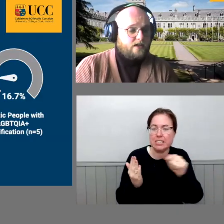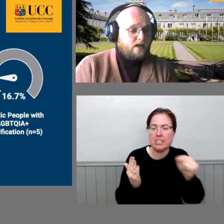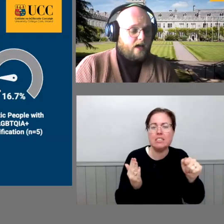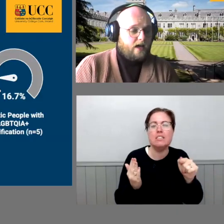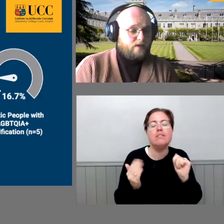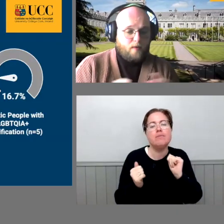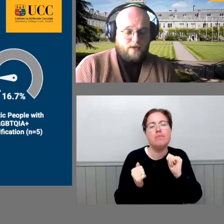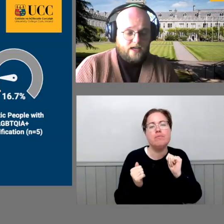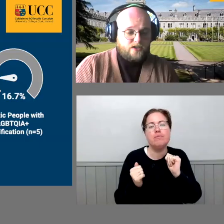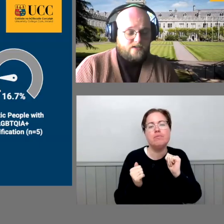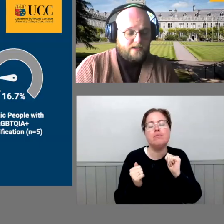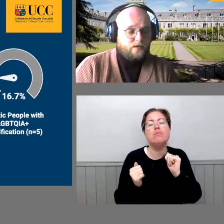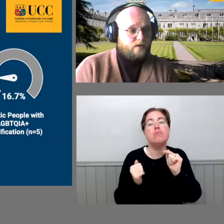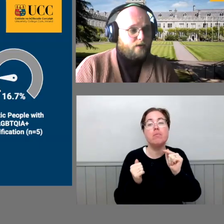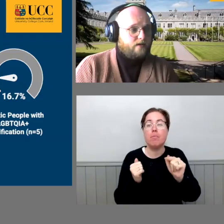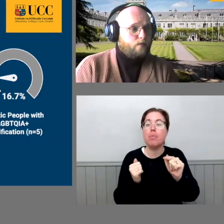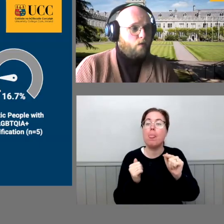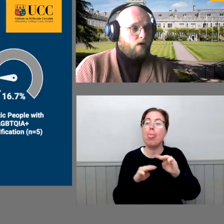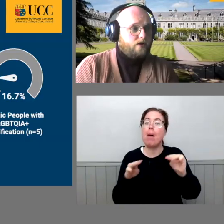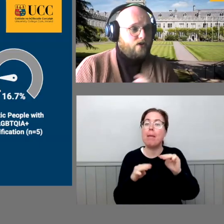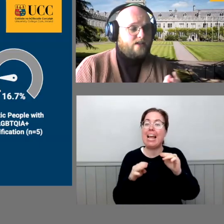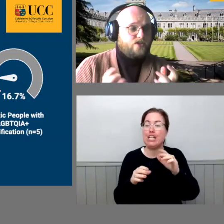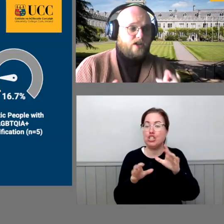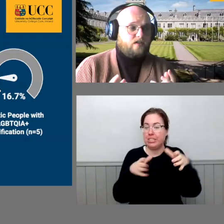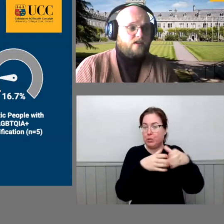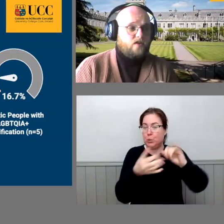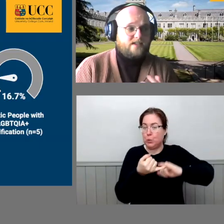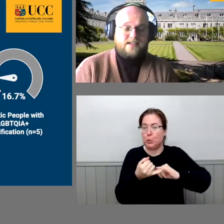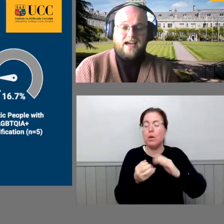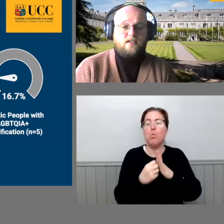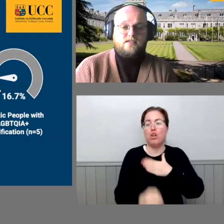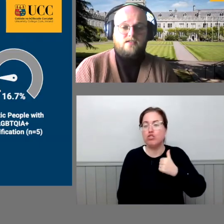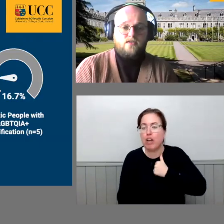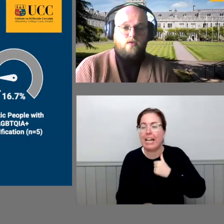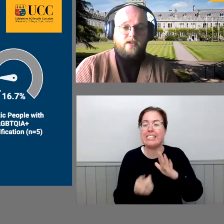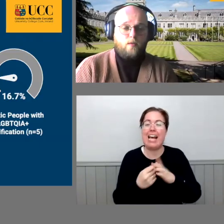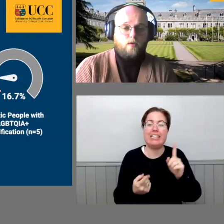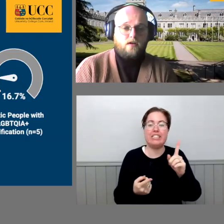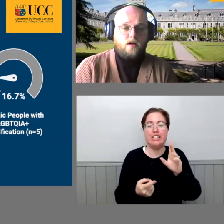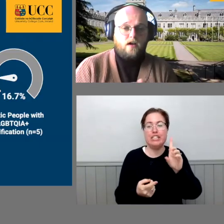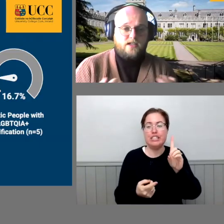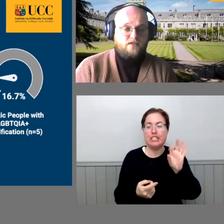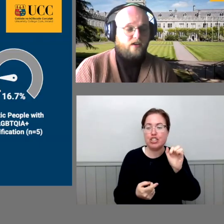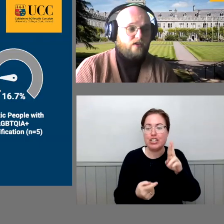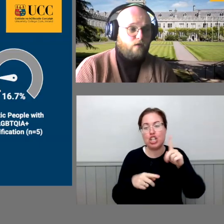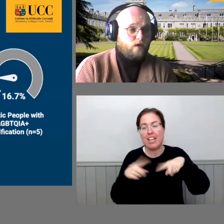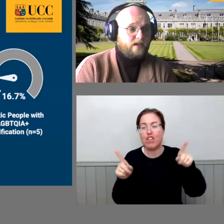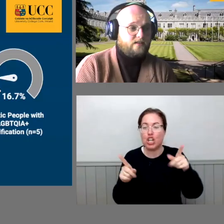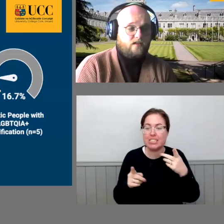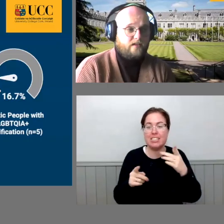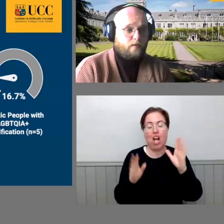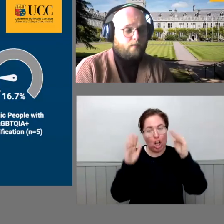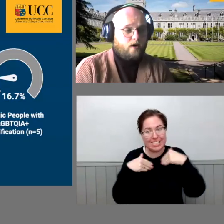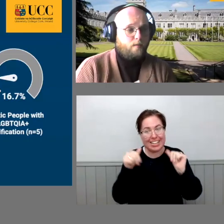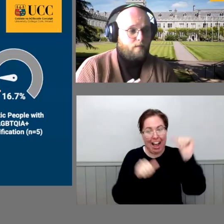actually the populations included with them were trans and gender diverse autistic adults. So they were identified across